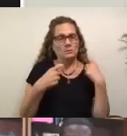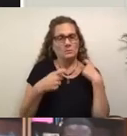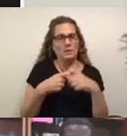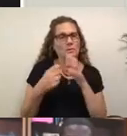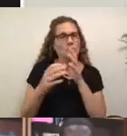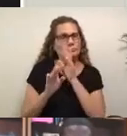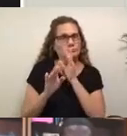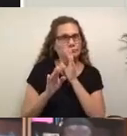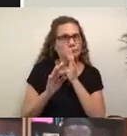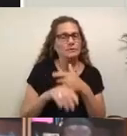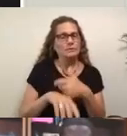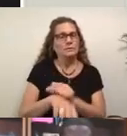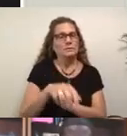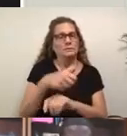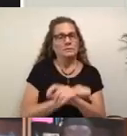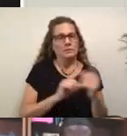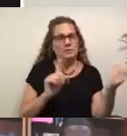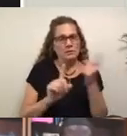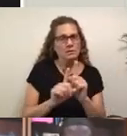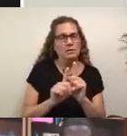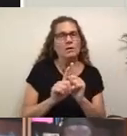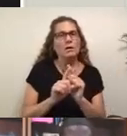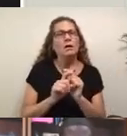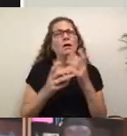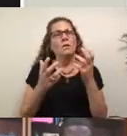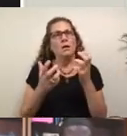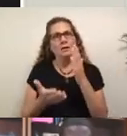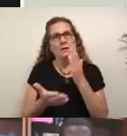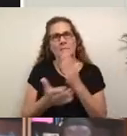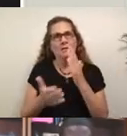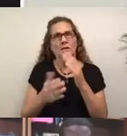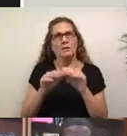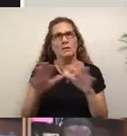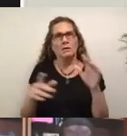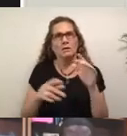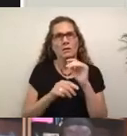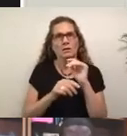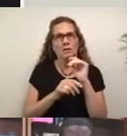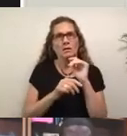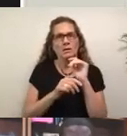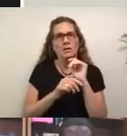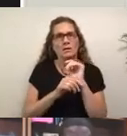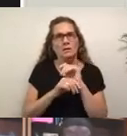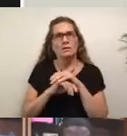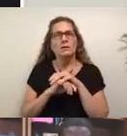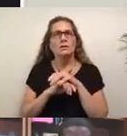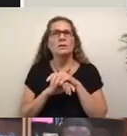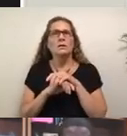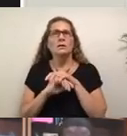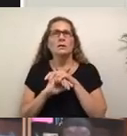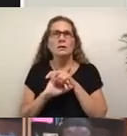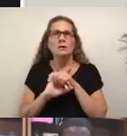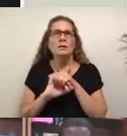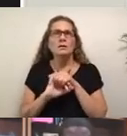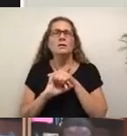community and increase confidence in the COVID-19 vaccines, attend the paid training session this Friday, July 23rd from